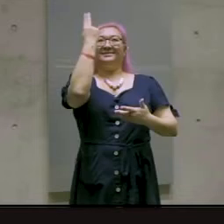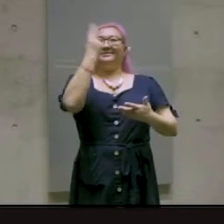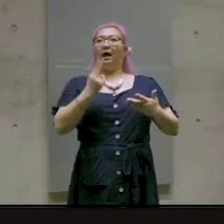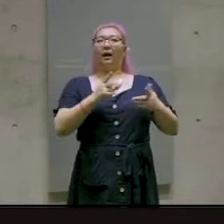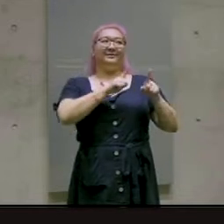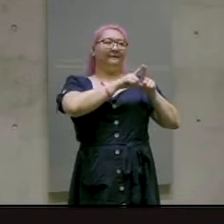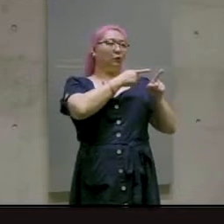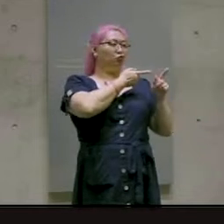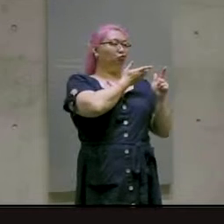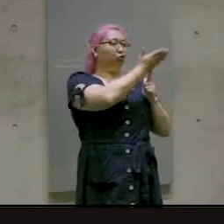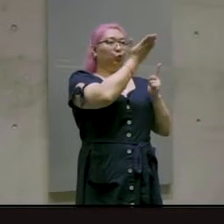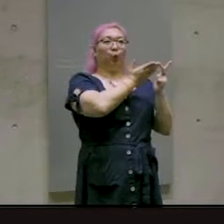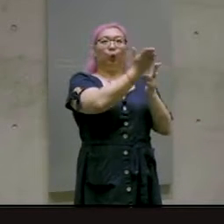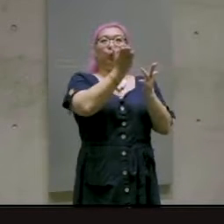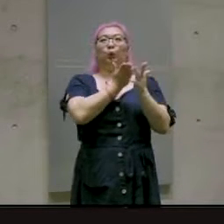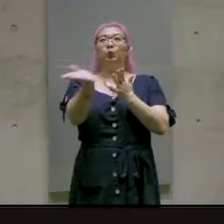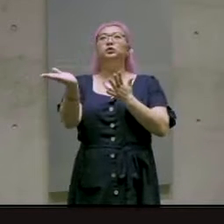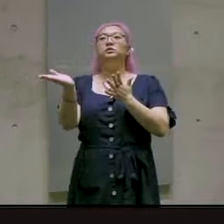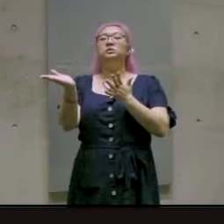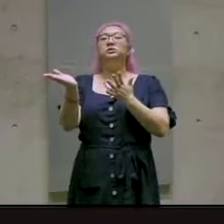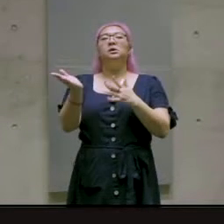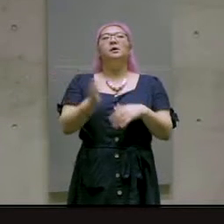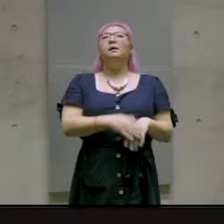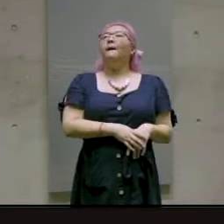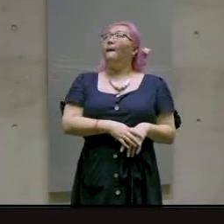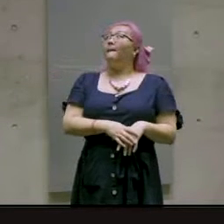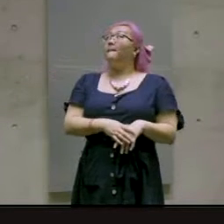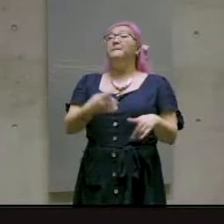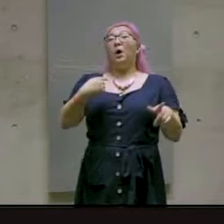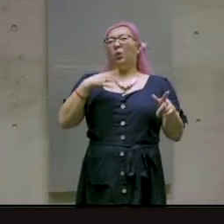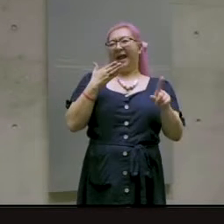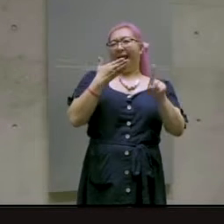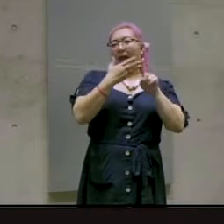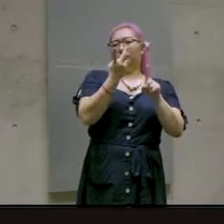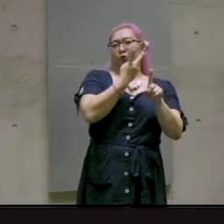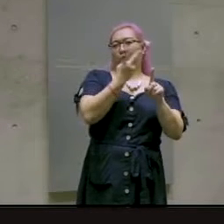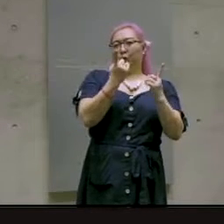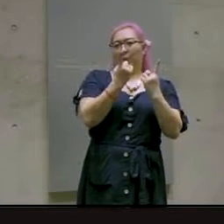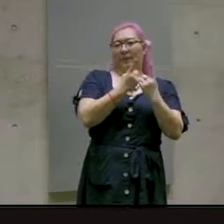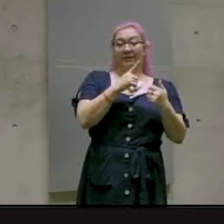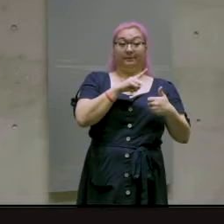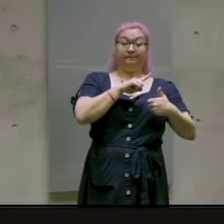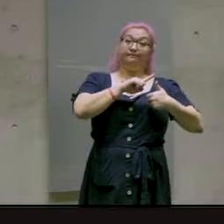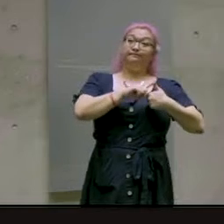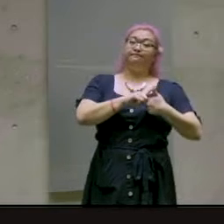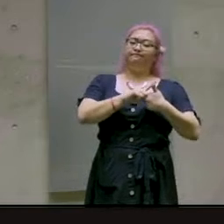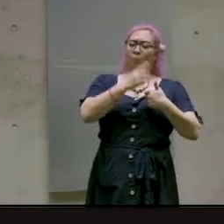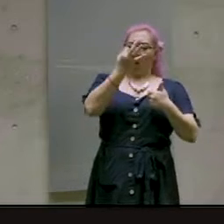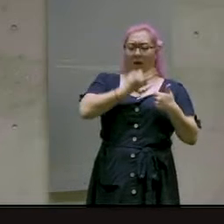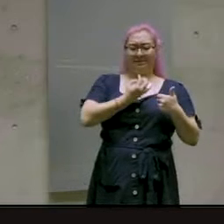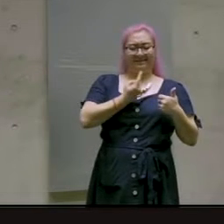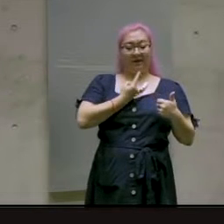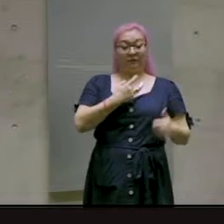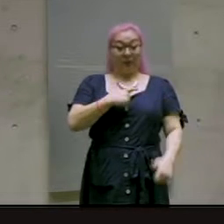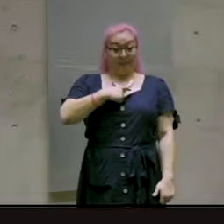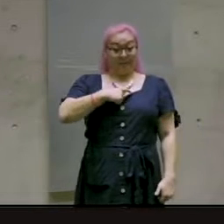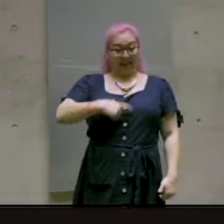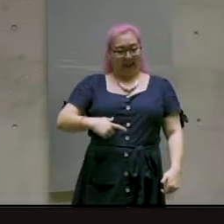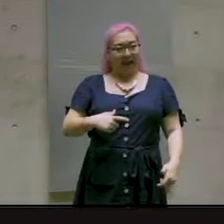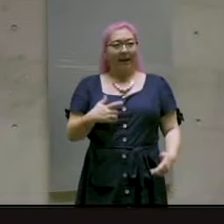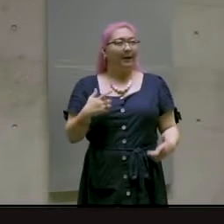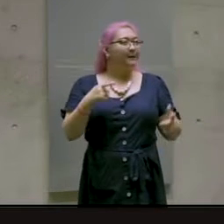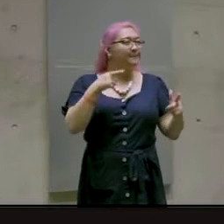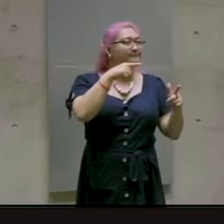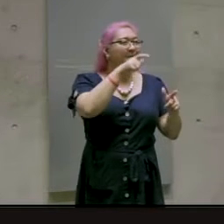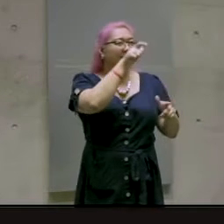character. We're also looking to do two things in this scene. One is to kind of lean into and ask ourselves what a player is interested in about this